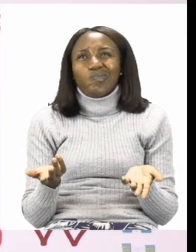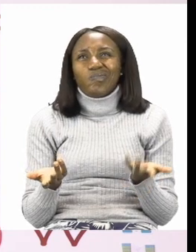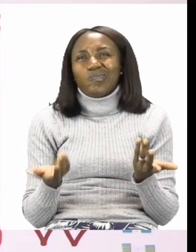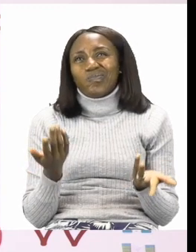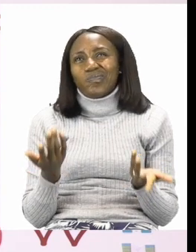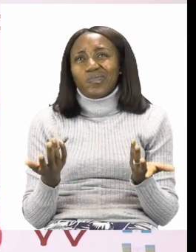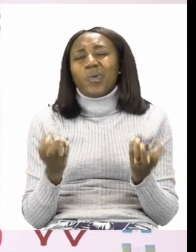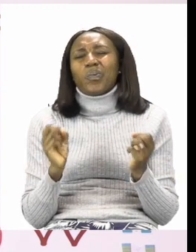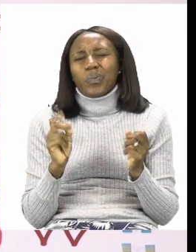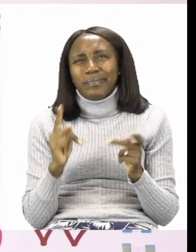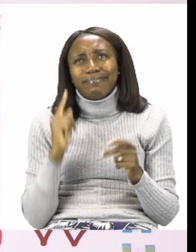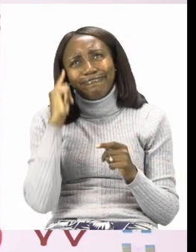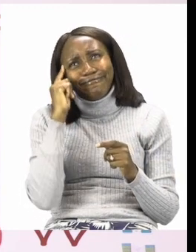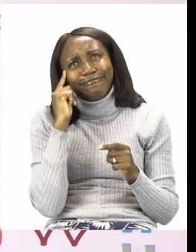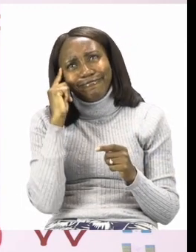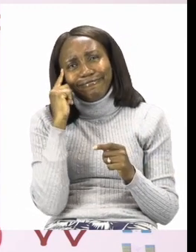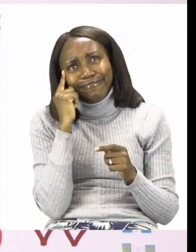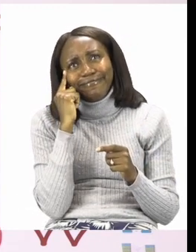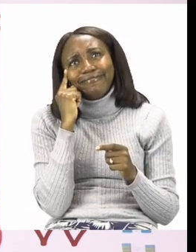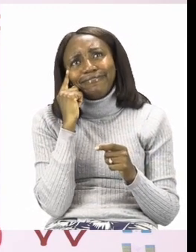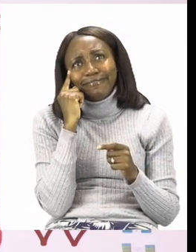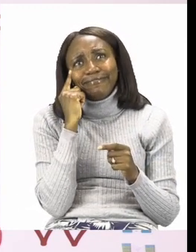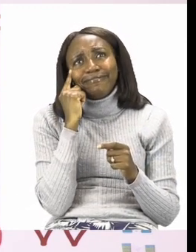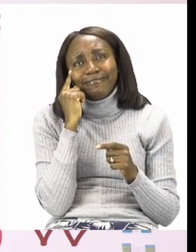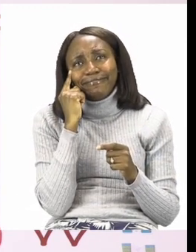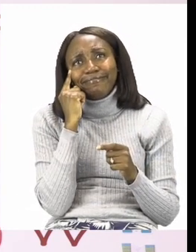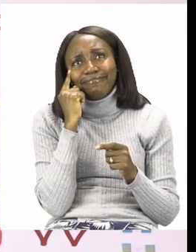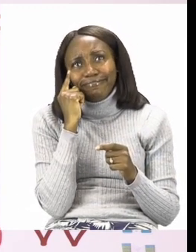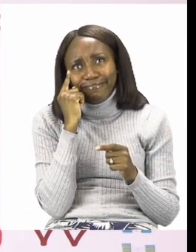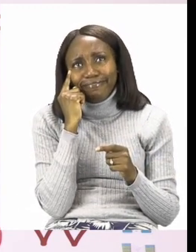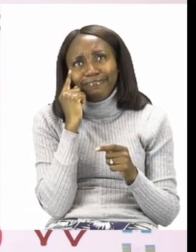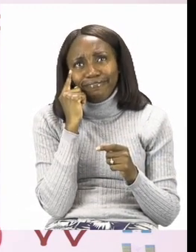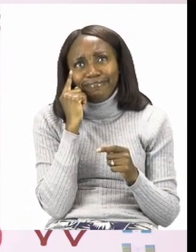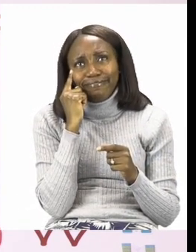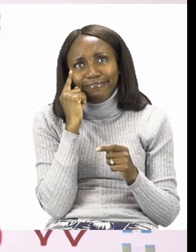Let's see. I'll write the first sentence.